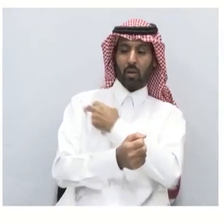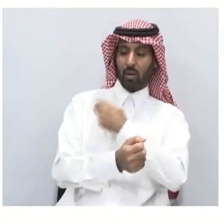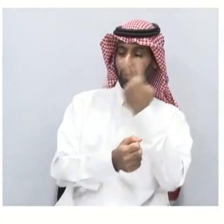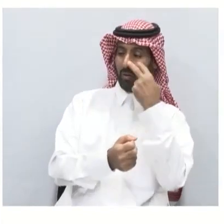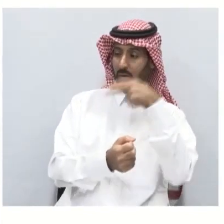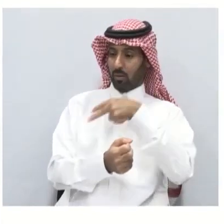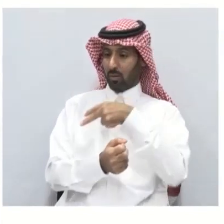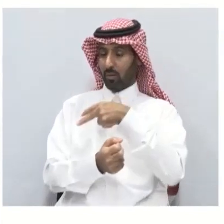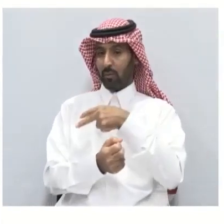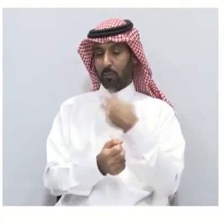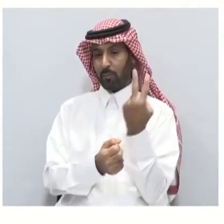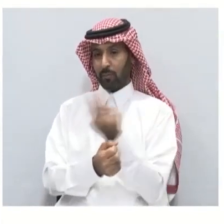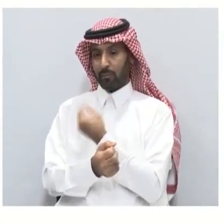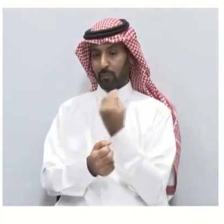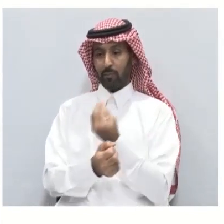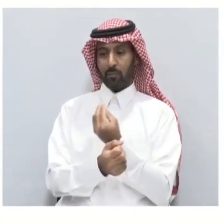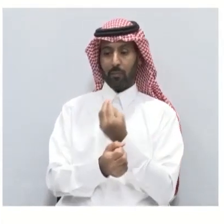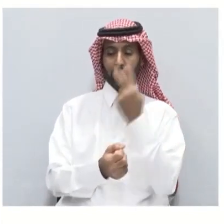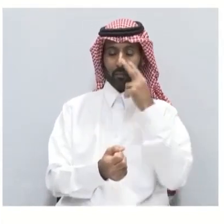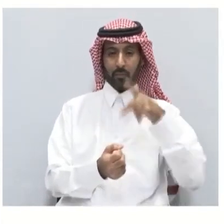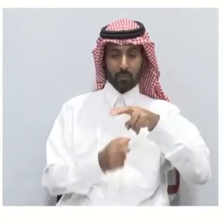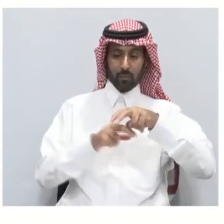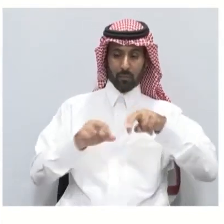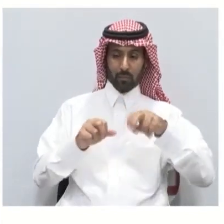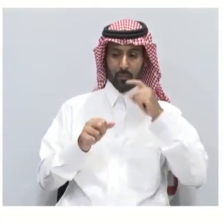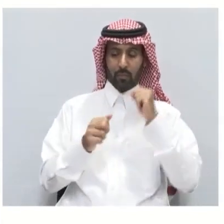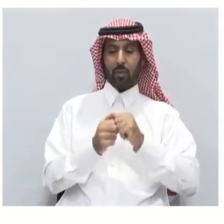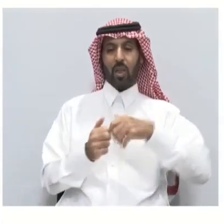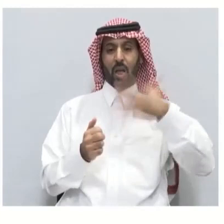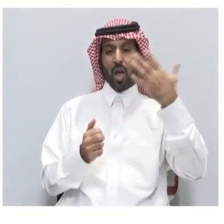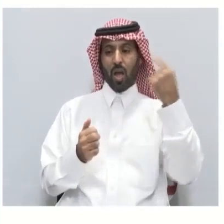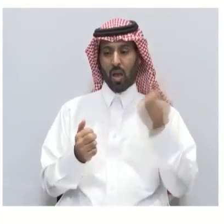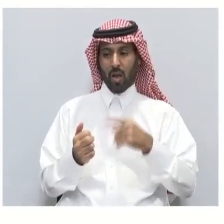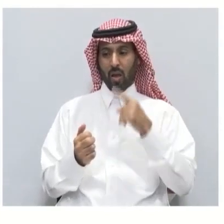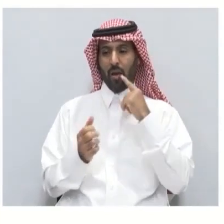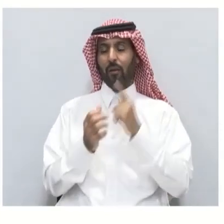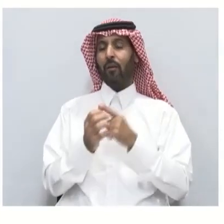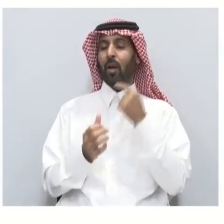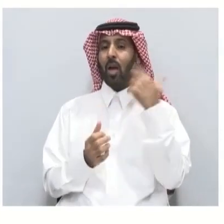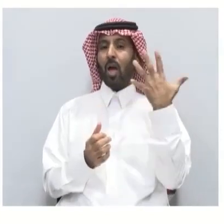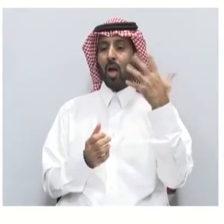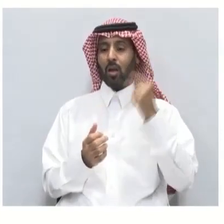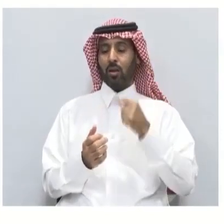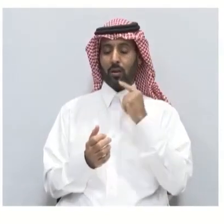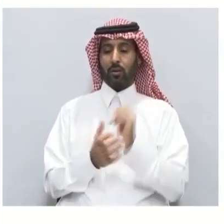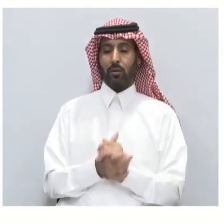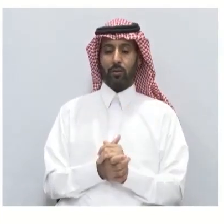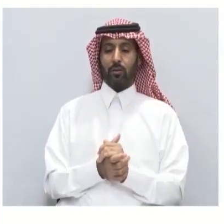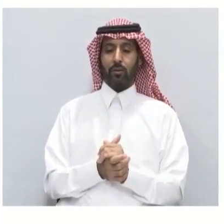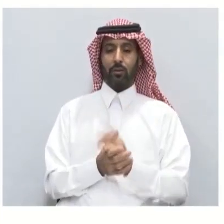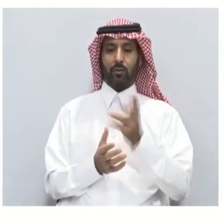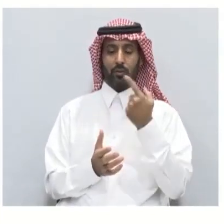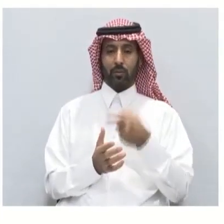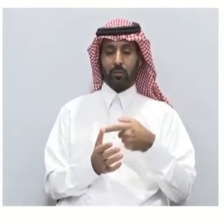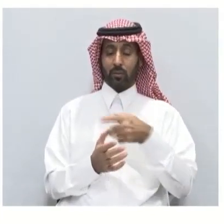California Highway Patrol. Newton had been serving a 5-day sentence for a misdemeanor reckless driving charge. When